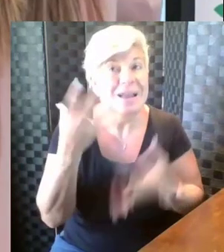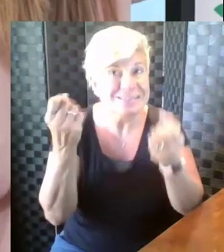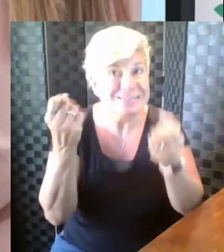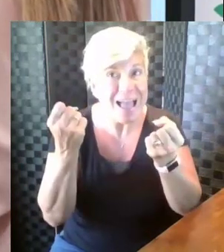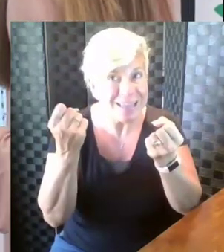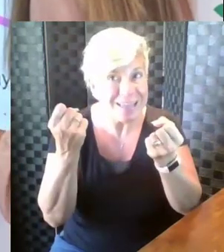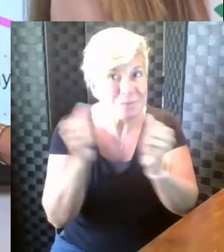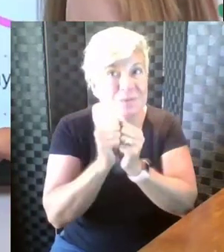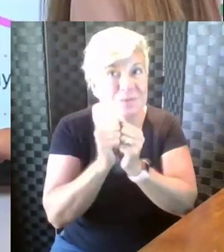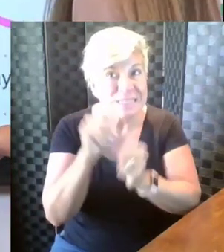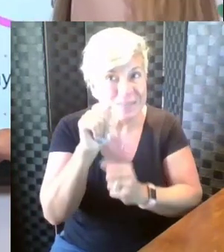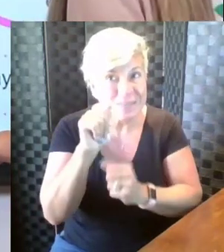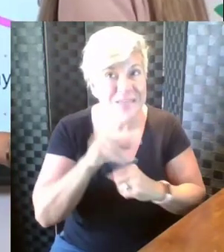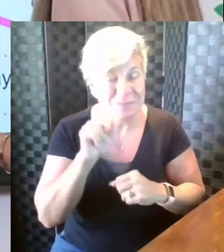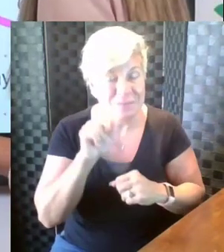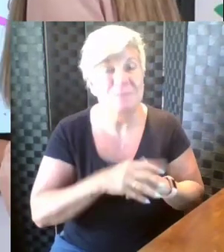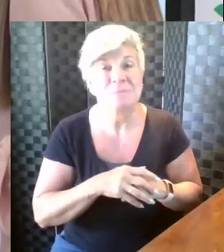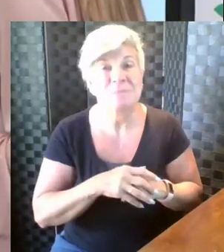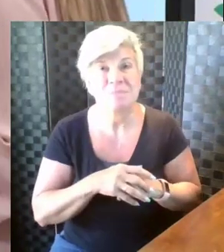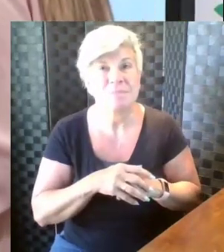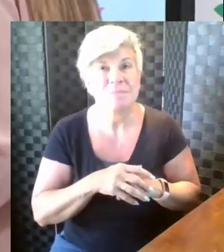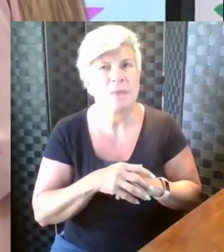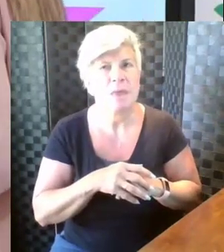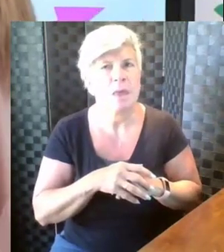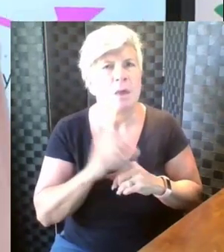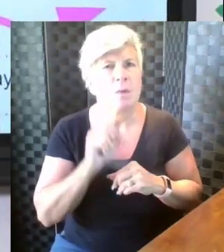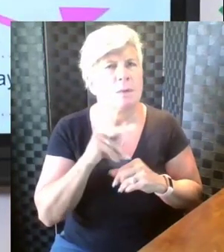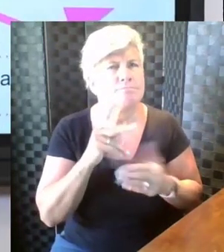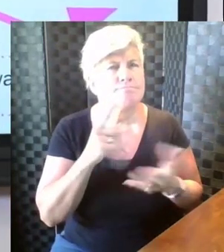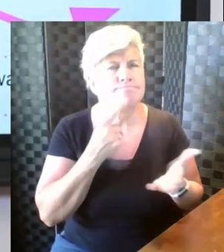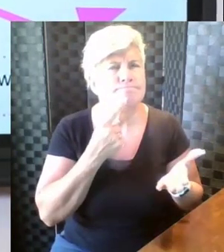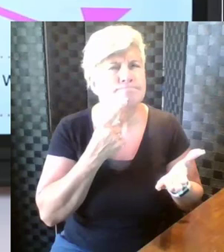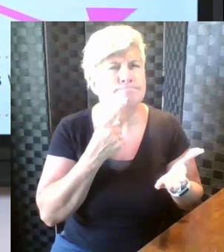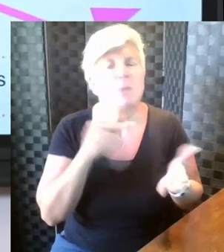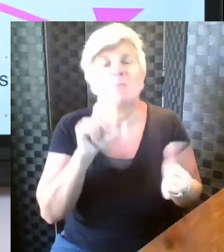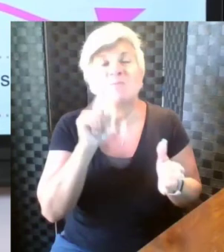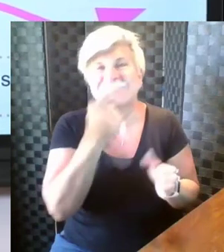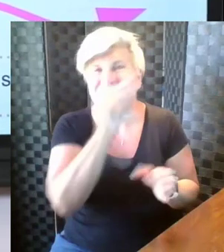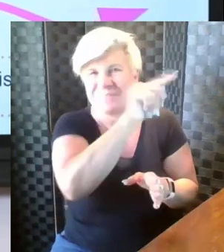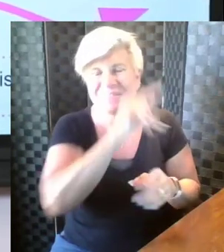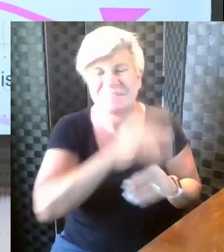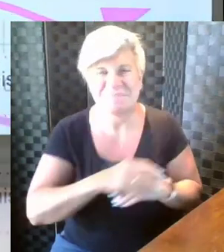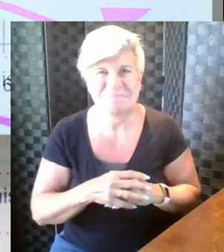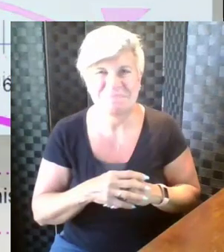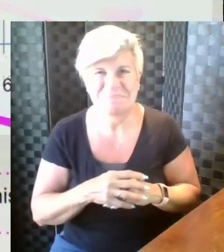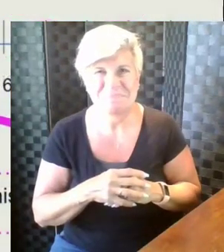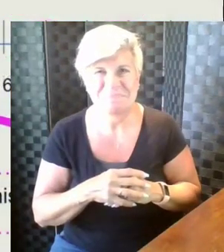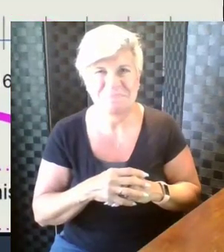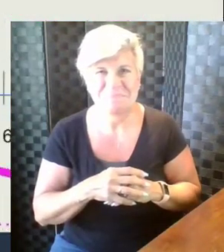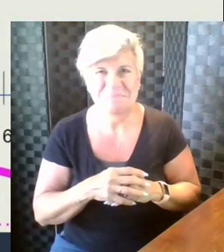take a look here. And let me jump this way first.